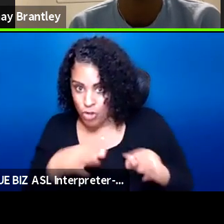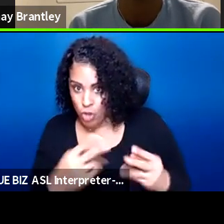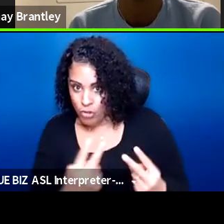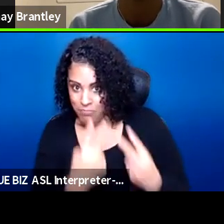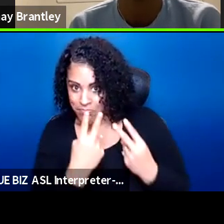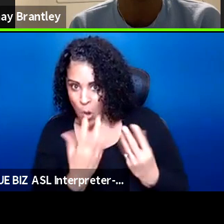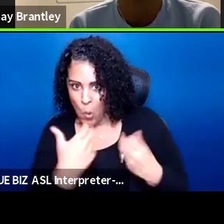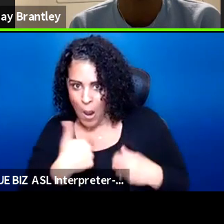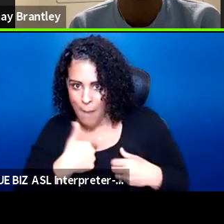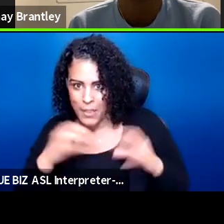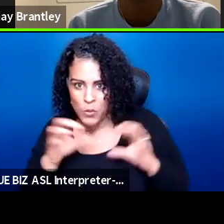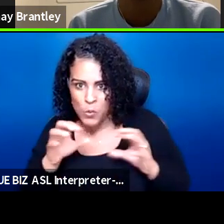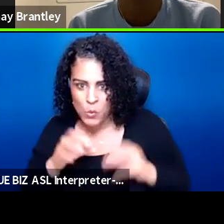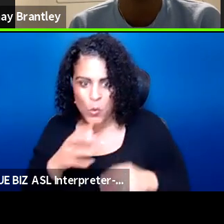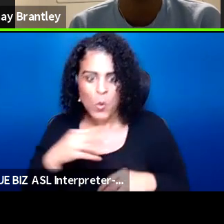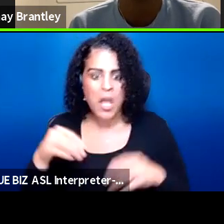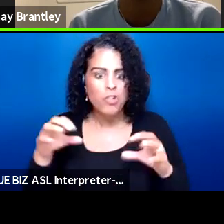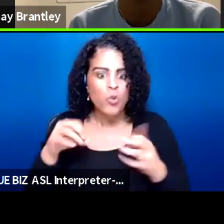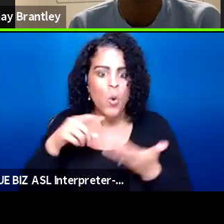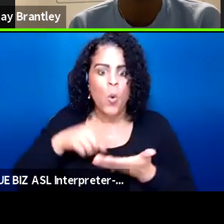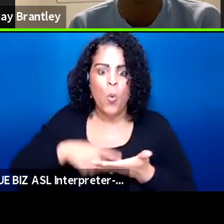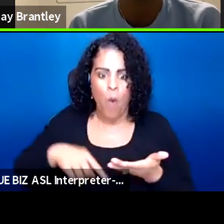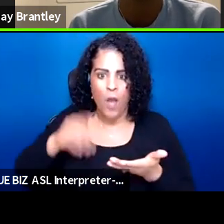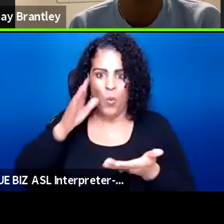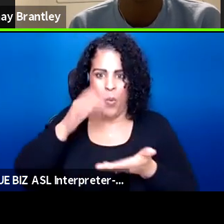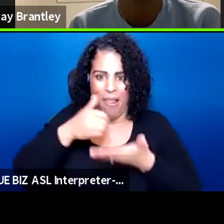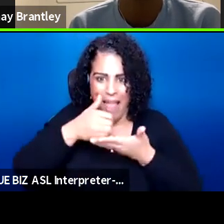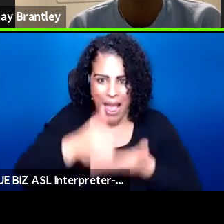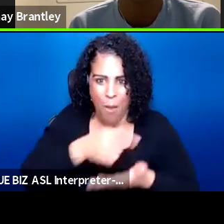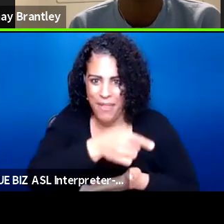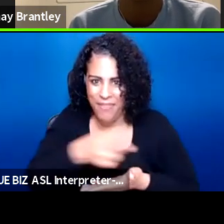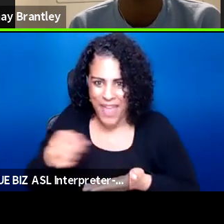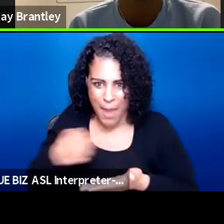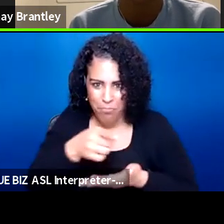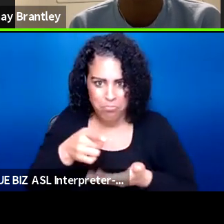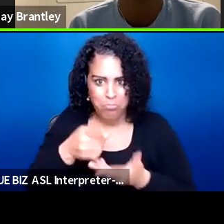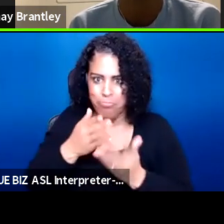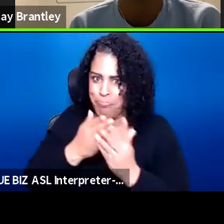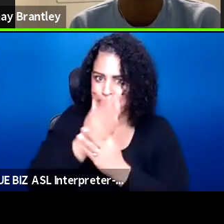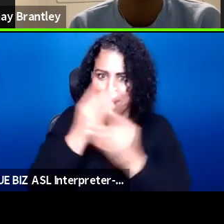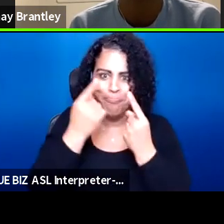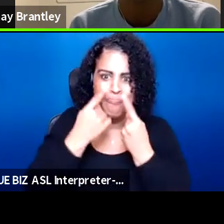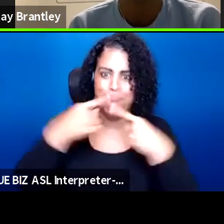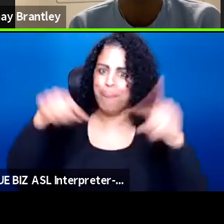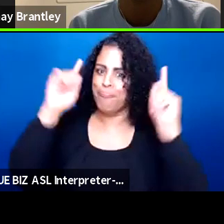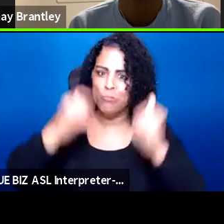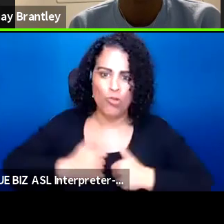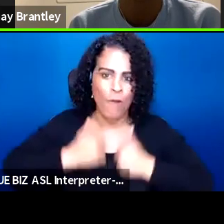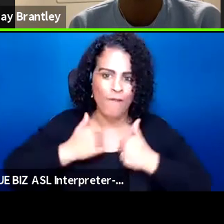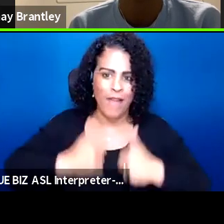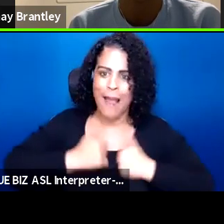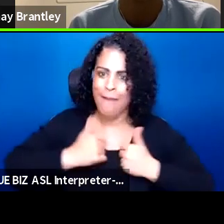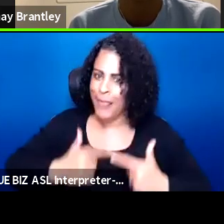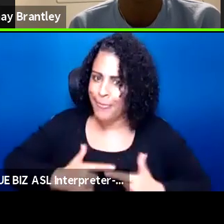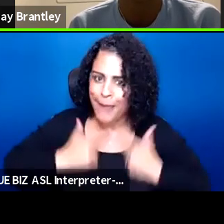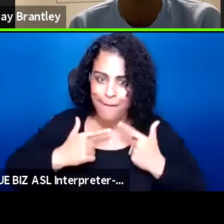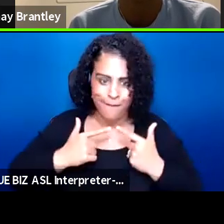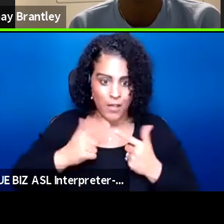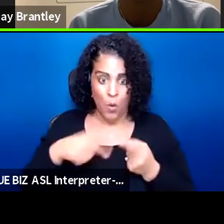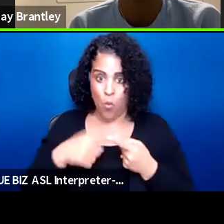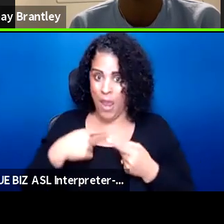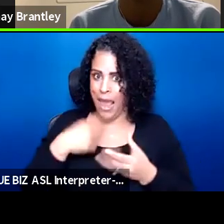and doing what is going to help them prevail and survive and live when I am dead and